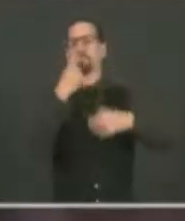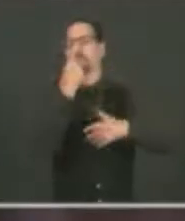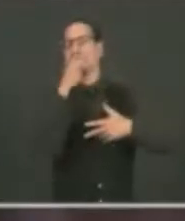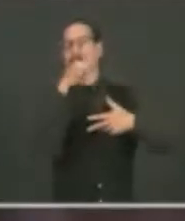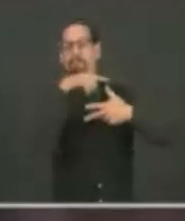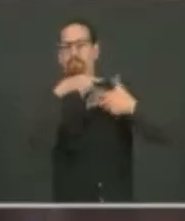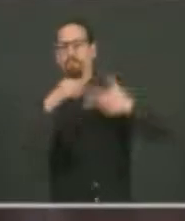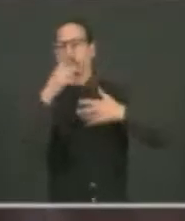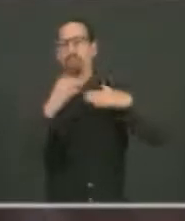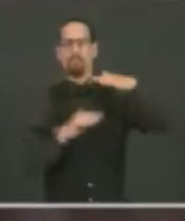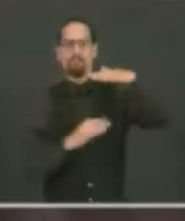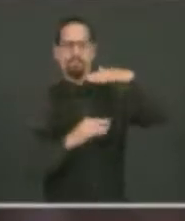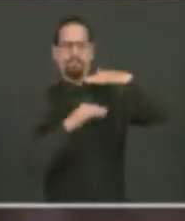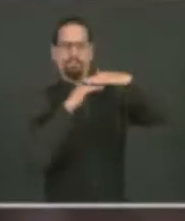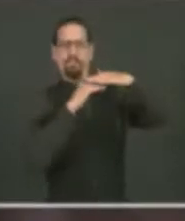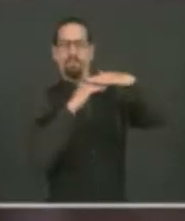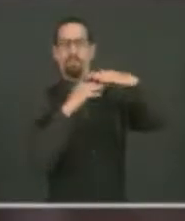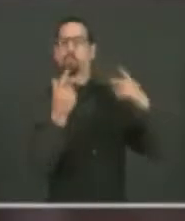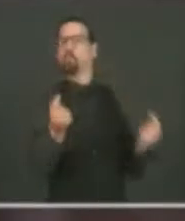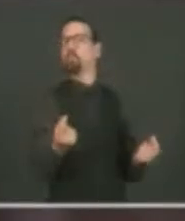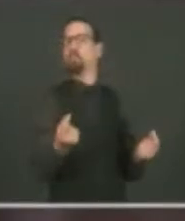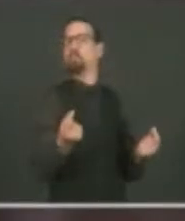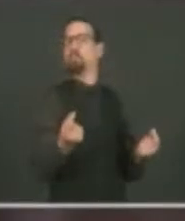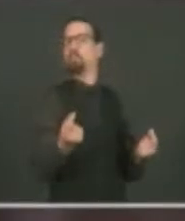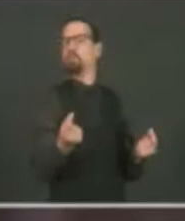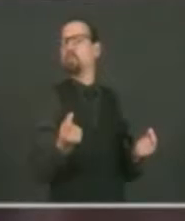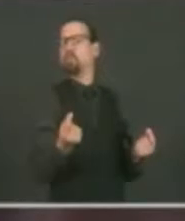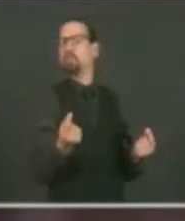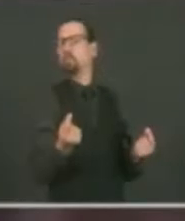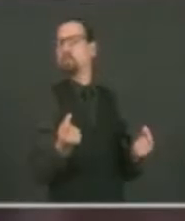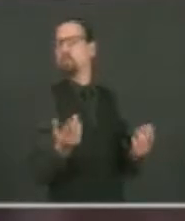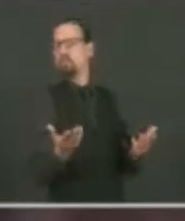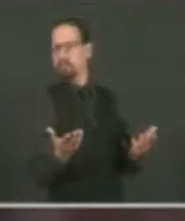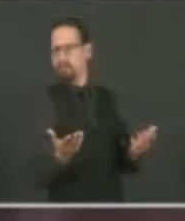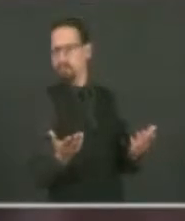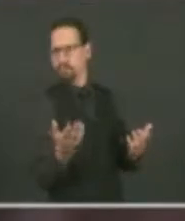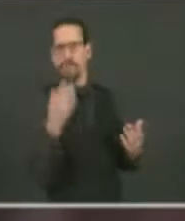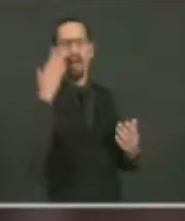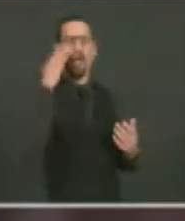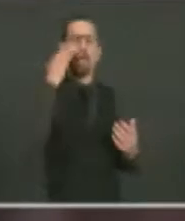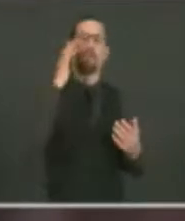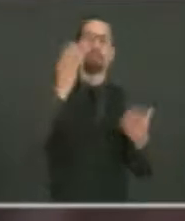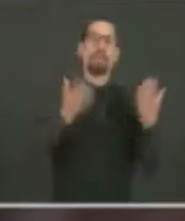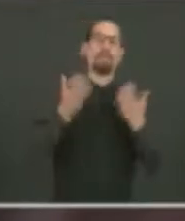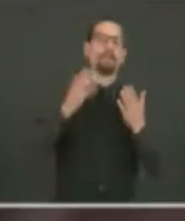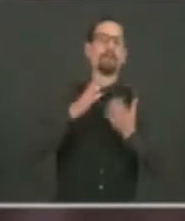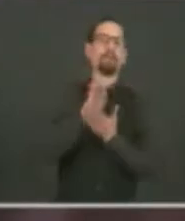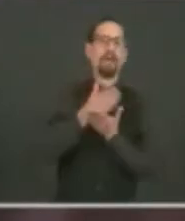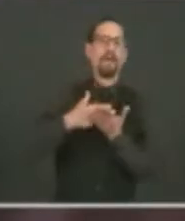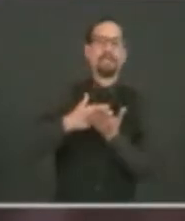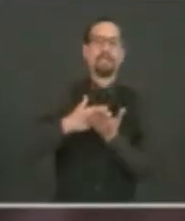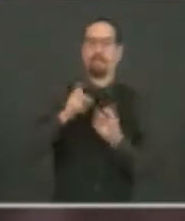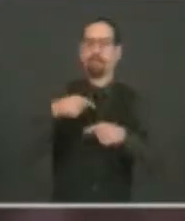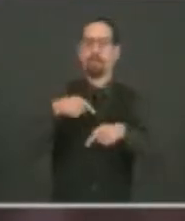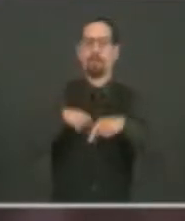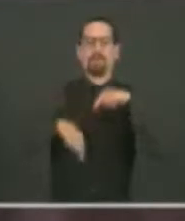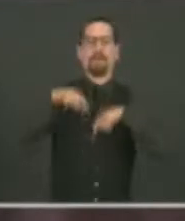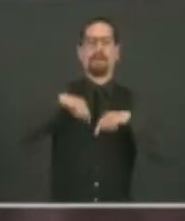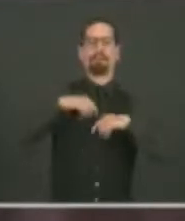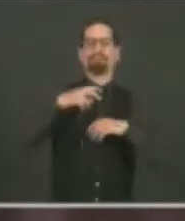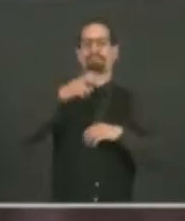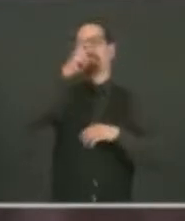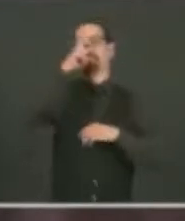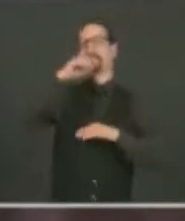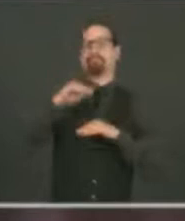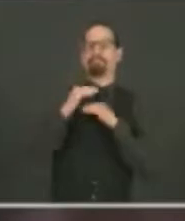be necessary, other than very coarse things like rolling back the prior phase, that you